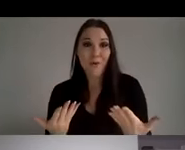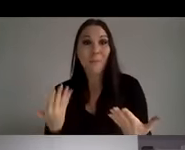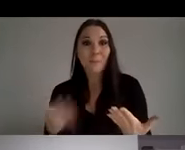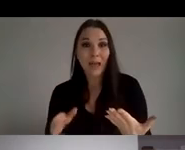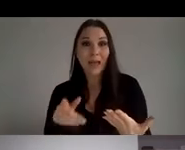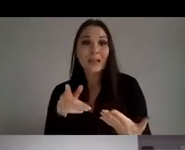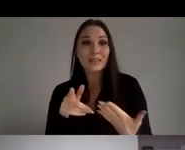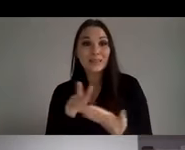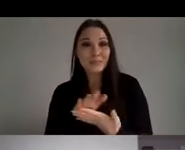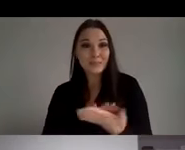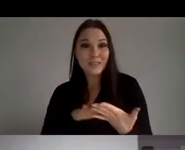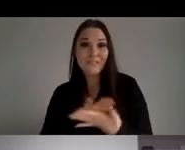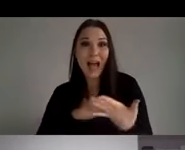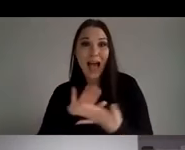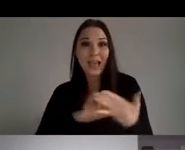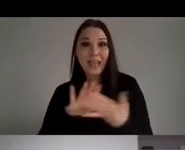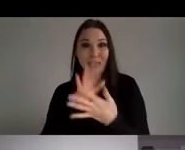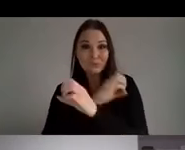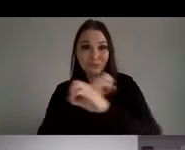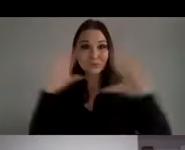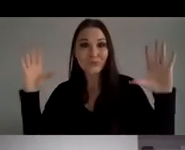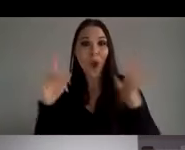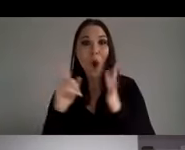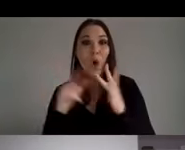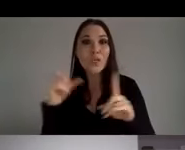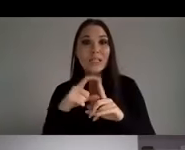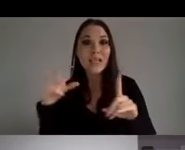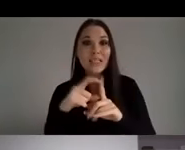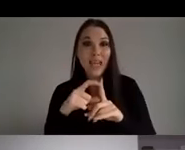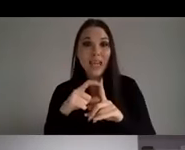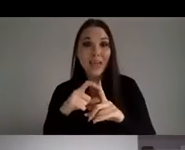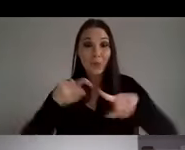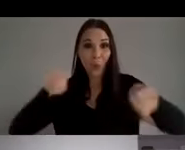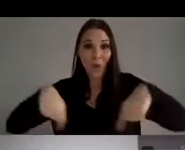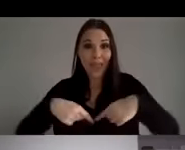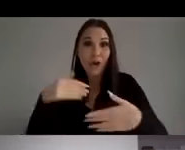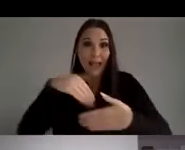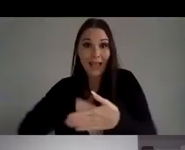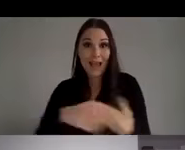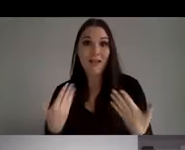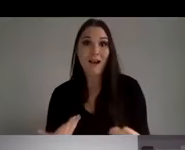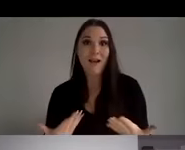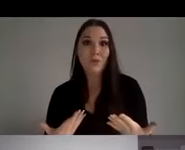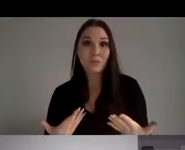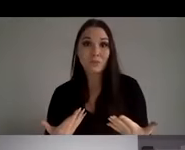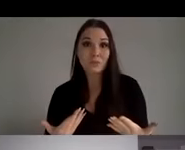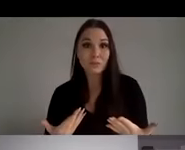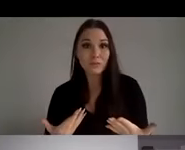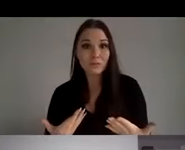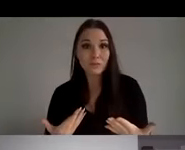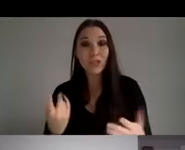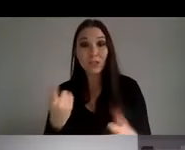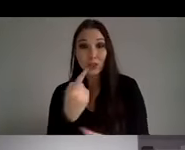about defining this scope, this ODD that we are in, so that, as you